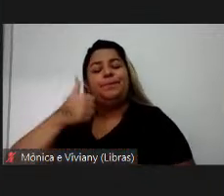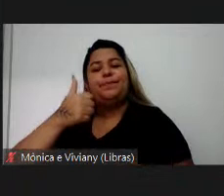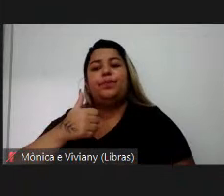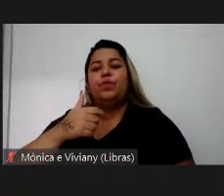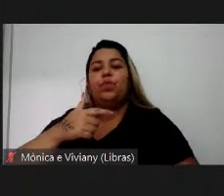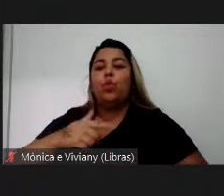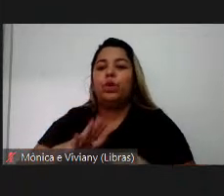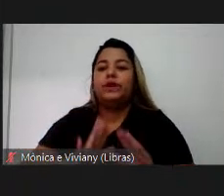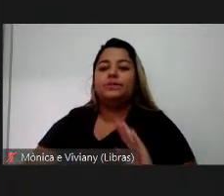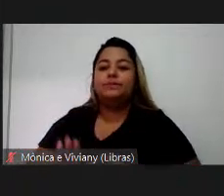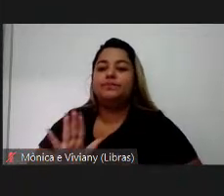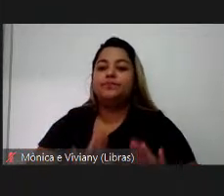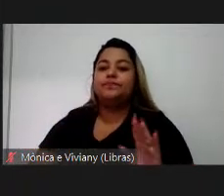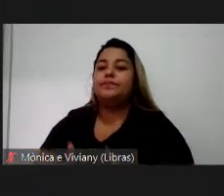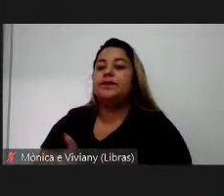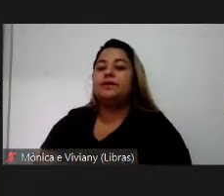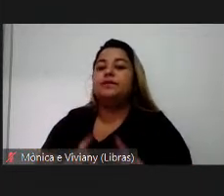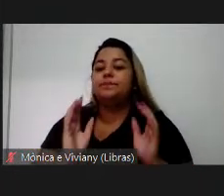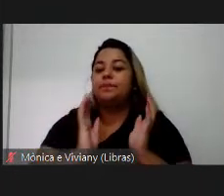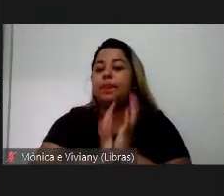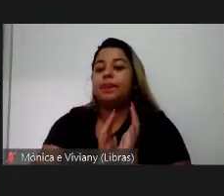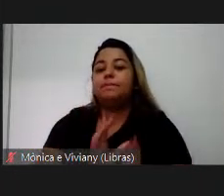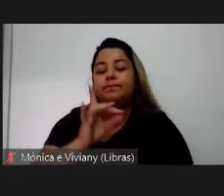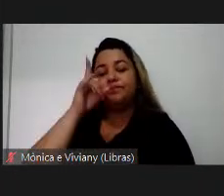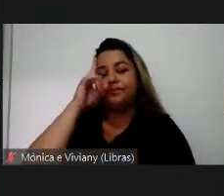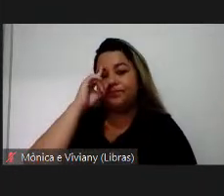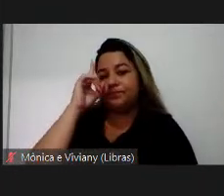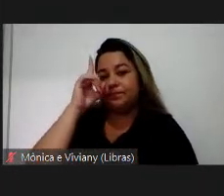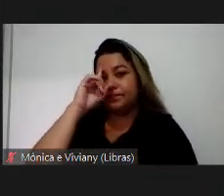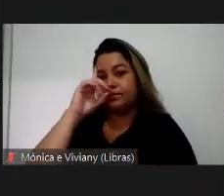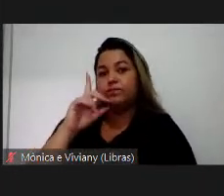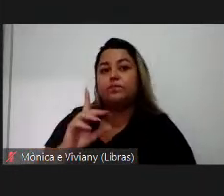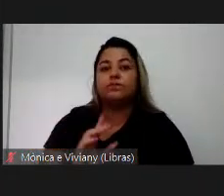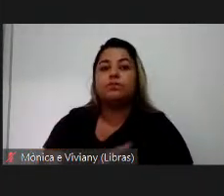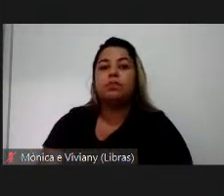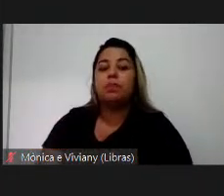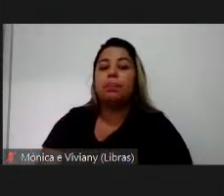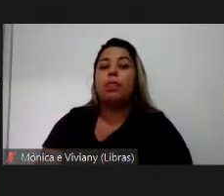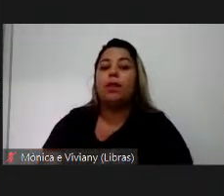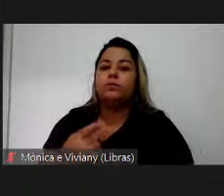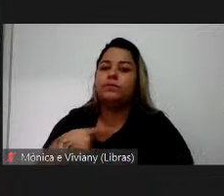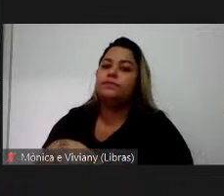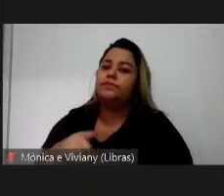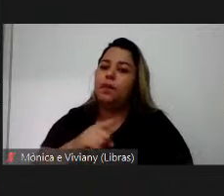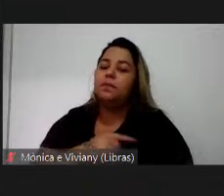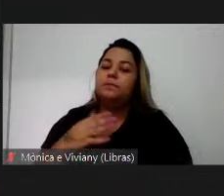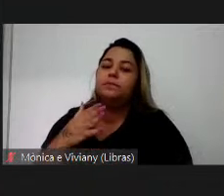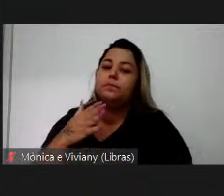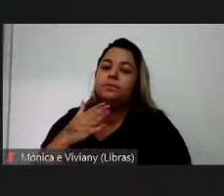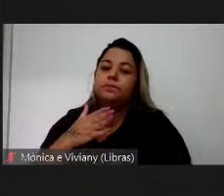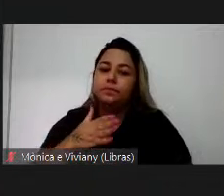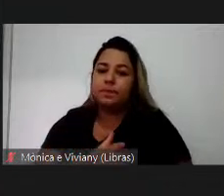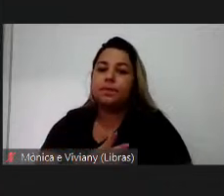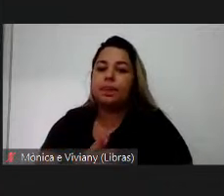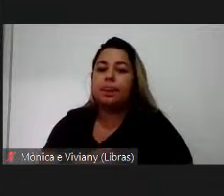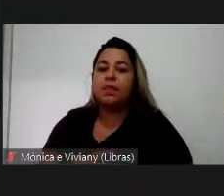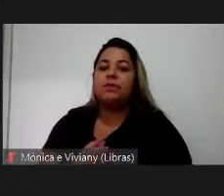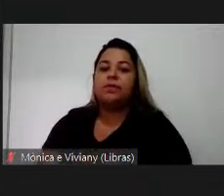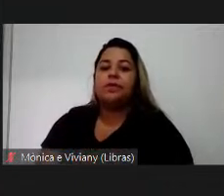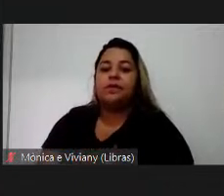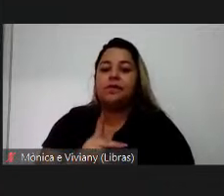to qualify this care that's offered by the teams in a daily basis in the territories. So we